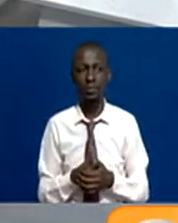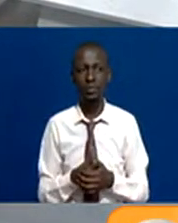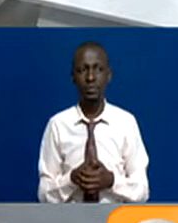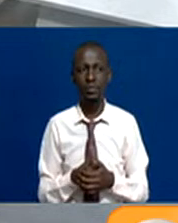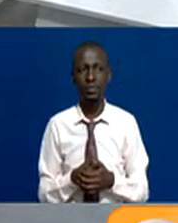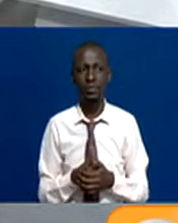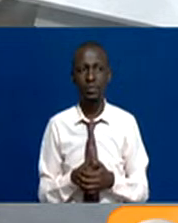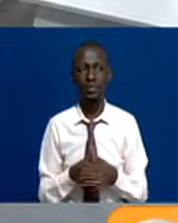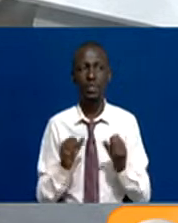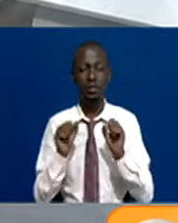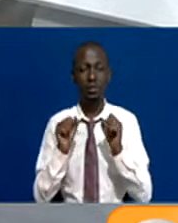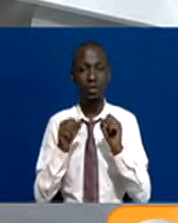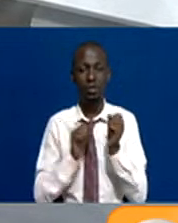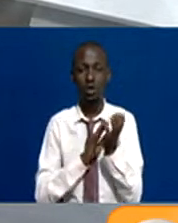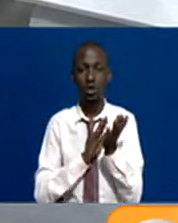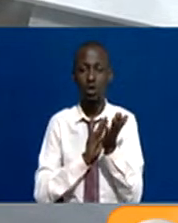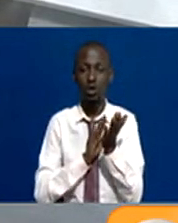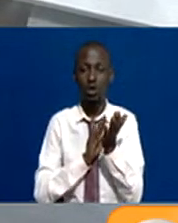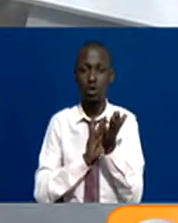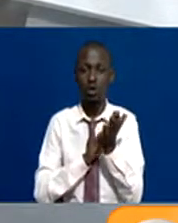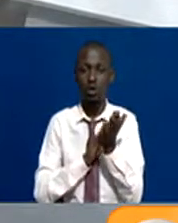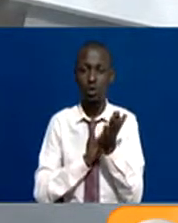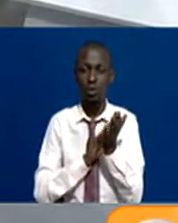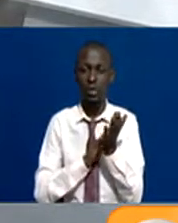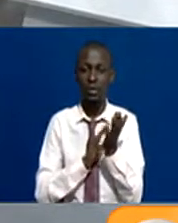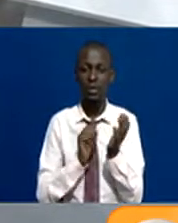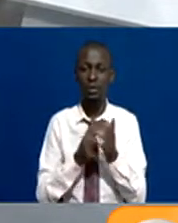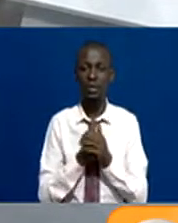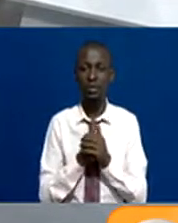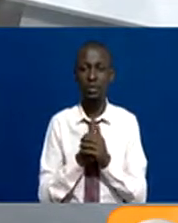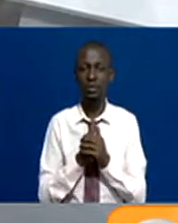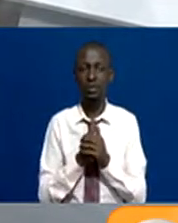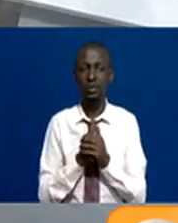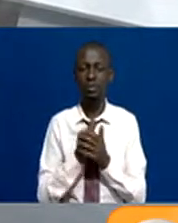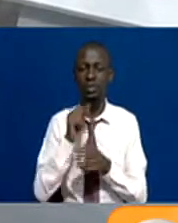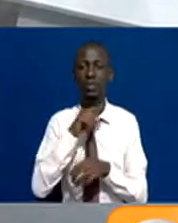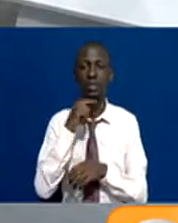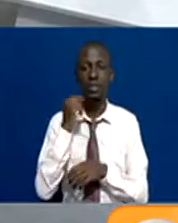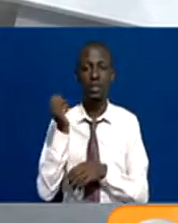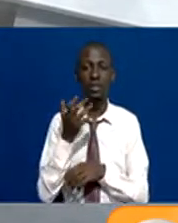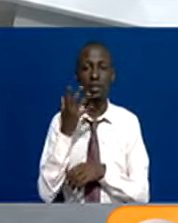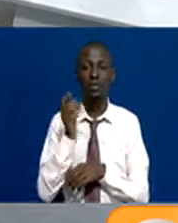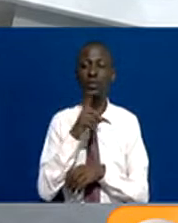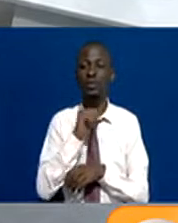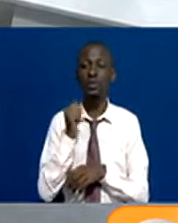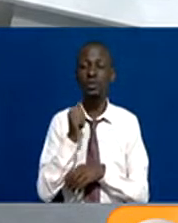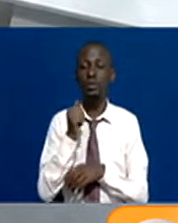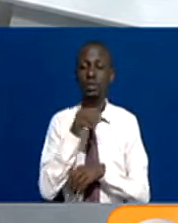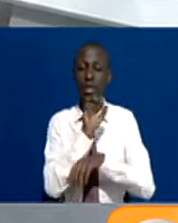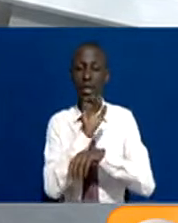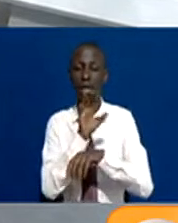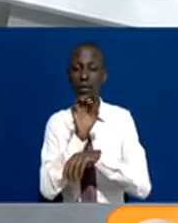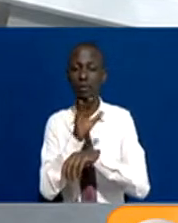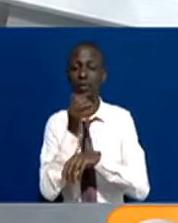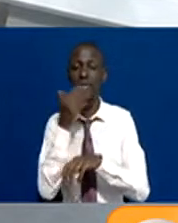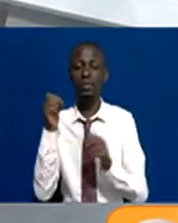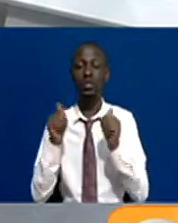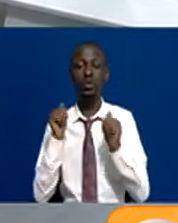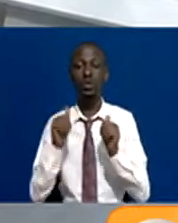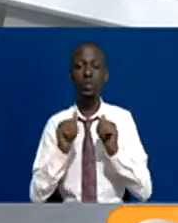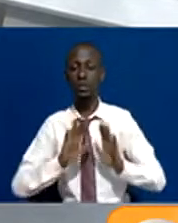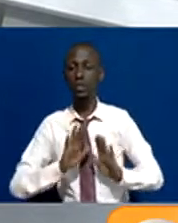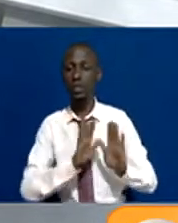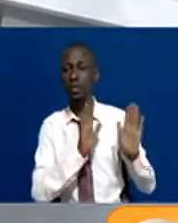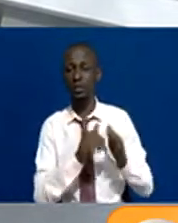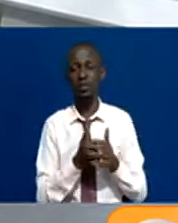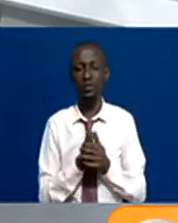If I can comment on the video you played, I like that she says the best advice I can give is you leave. And that